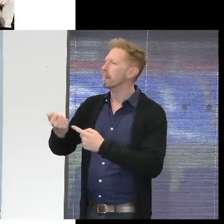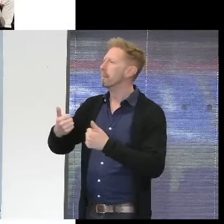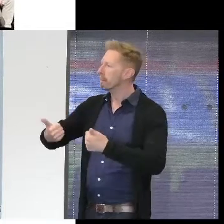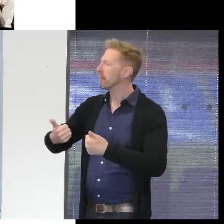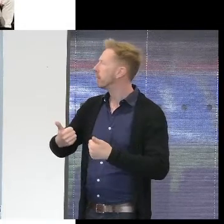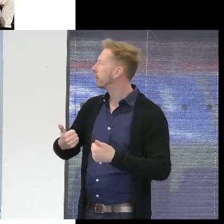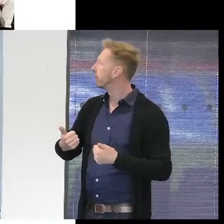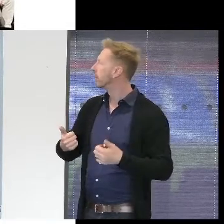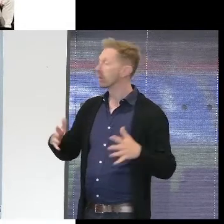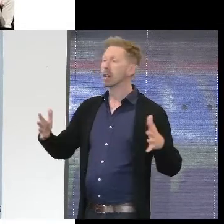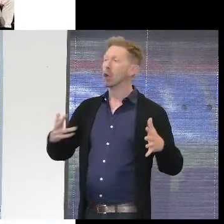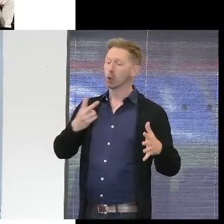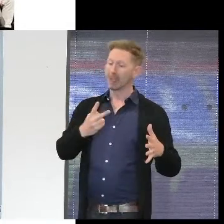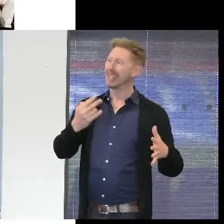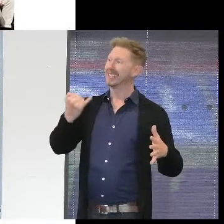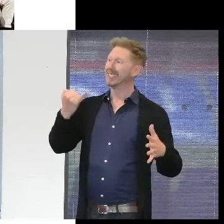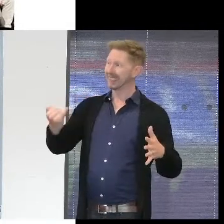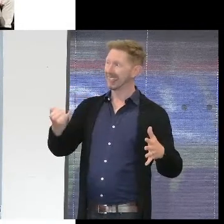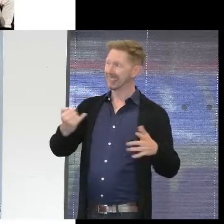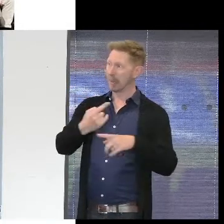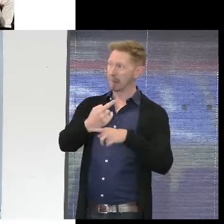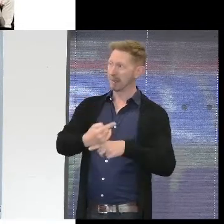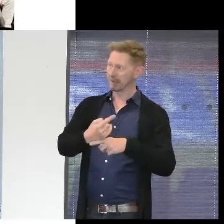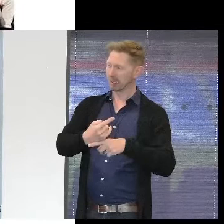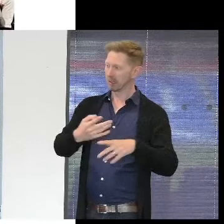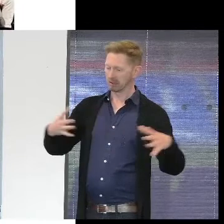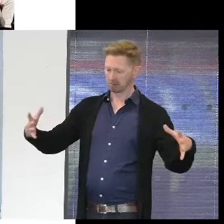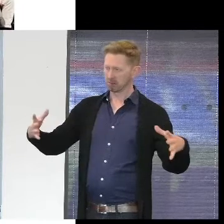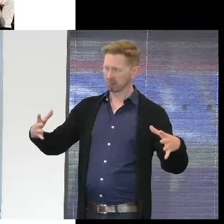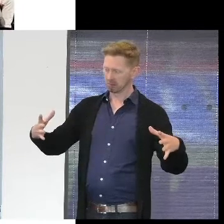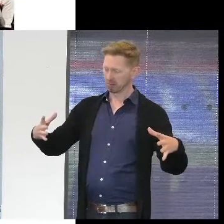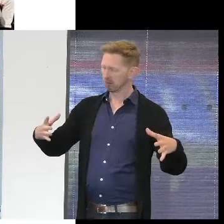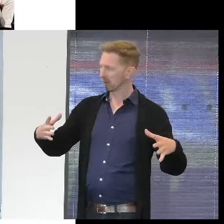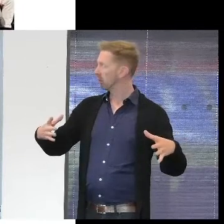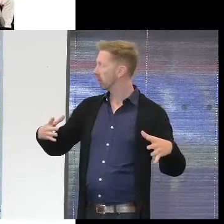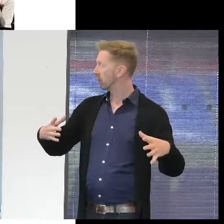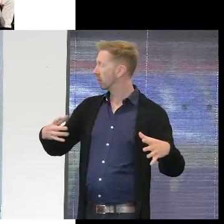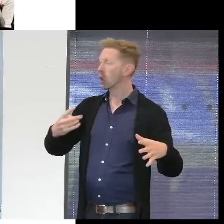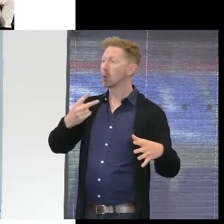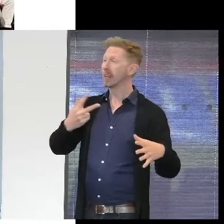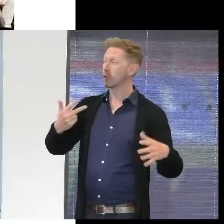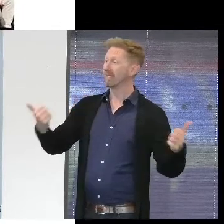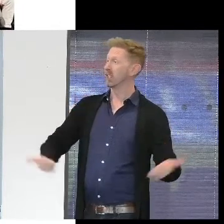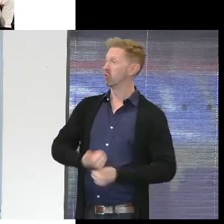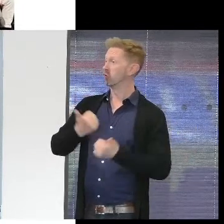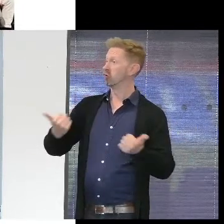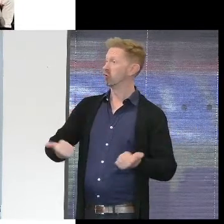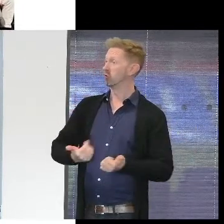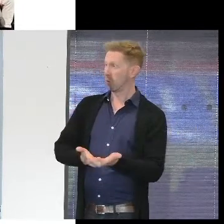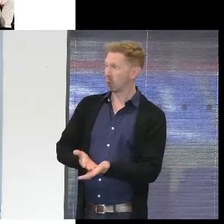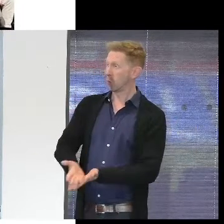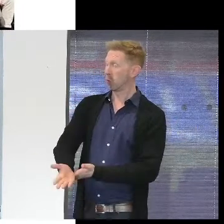23 out of the 26 DW mentees, there was over 100 in total across the four charities, completed the programme.